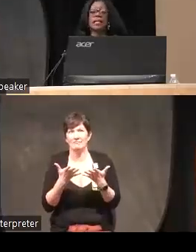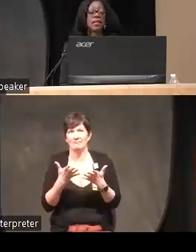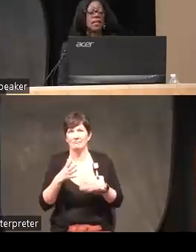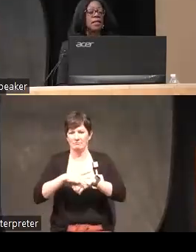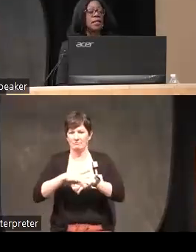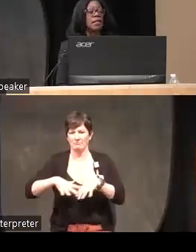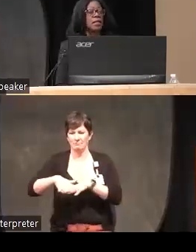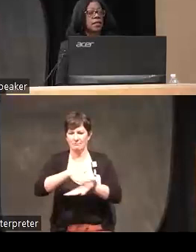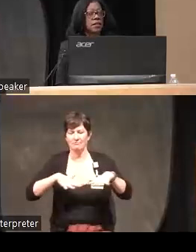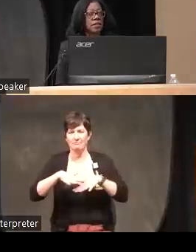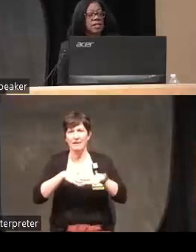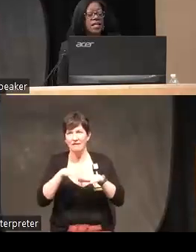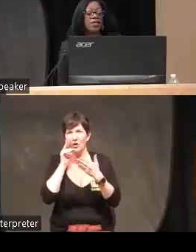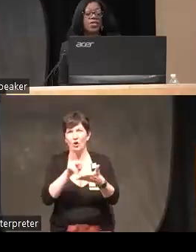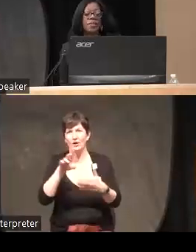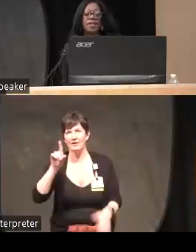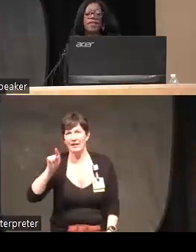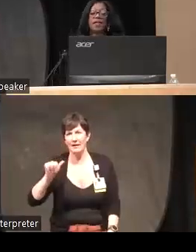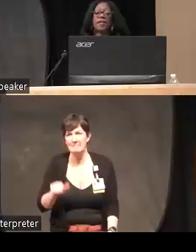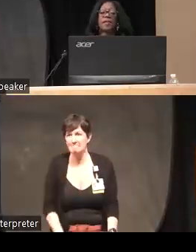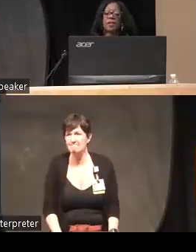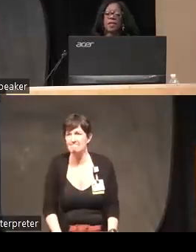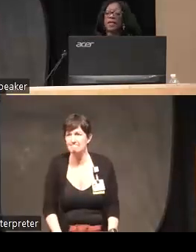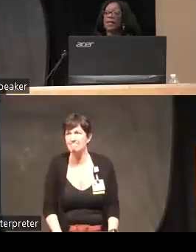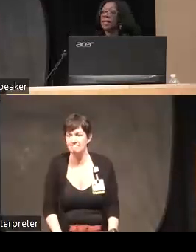data, this is another determinant of health.